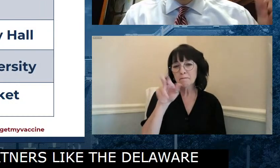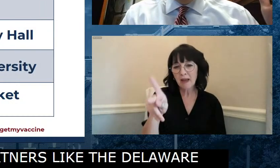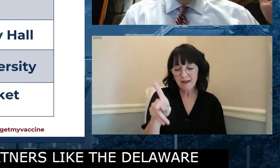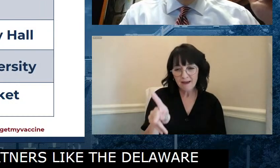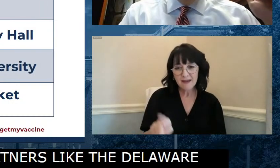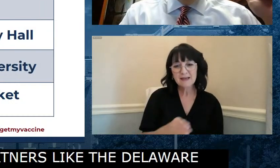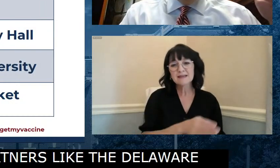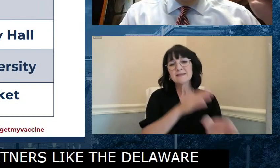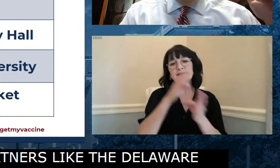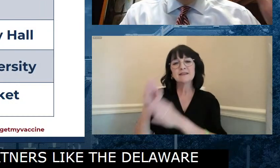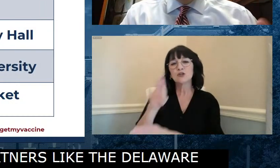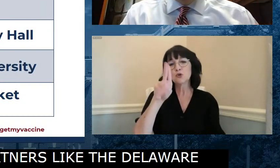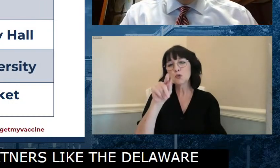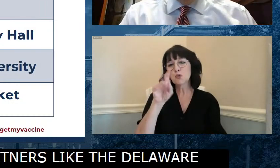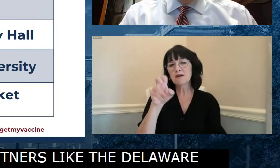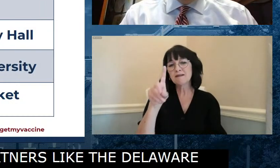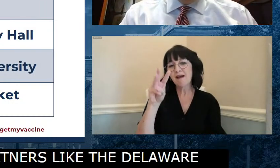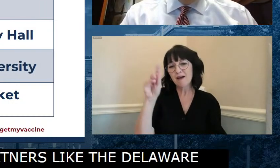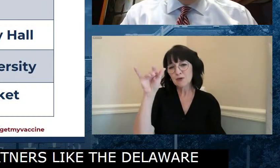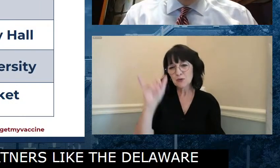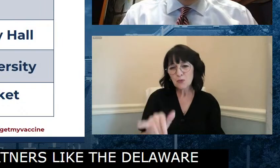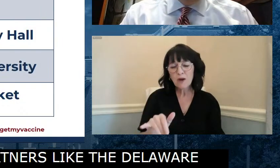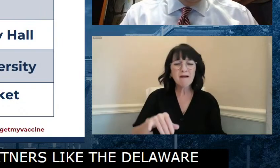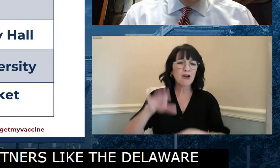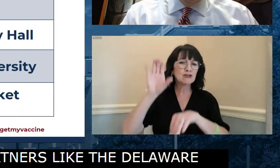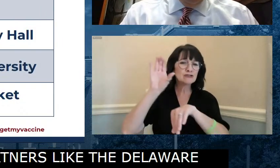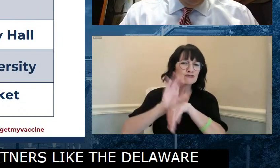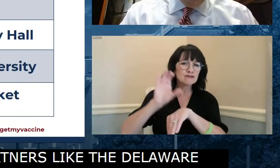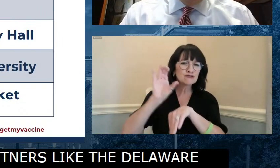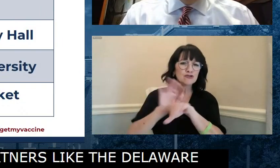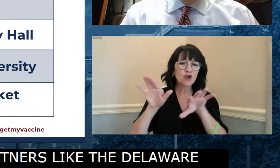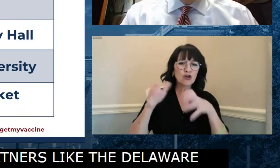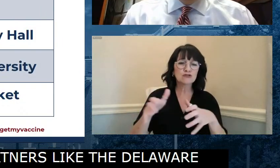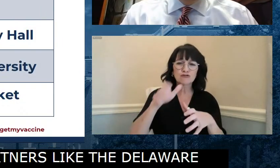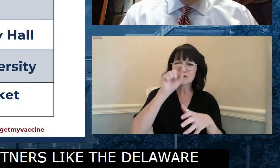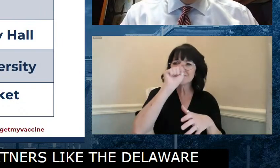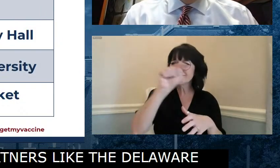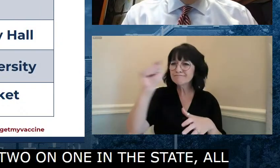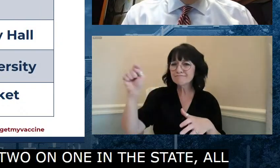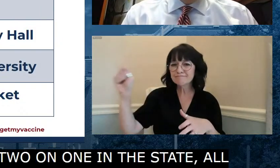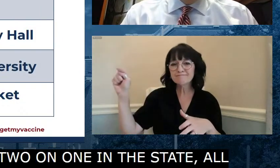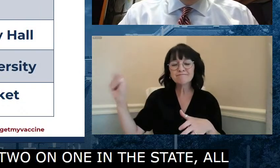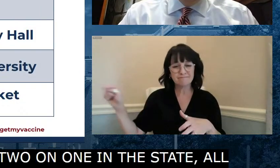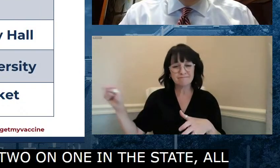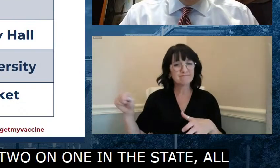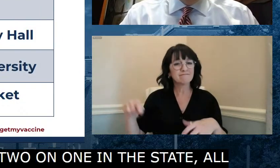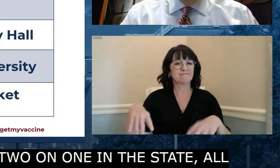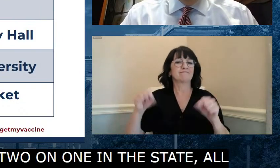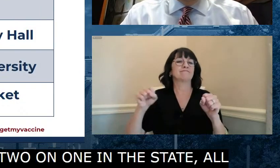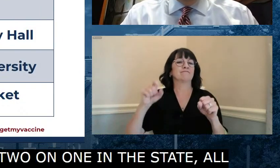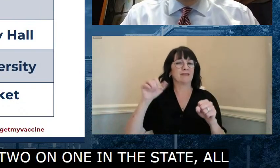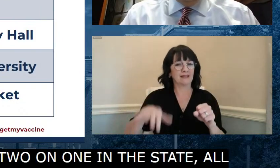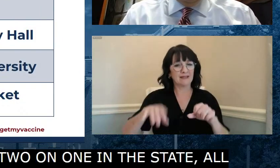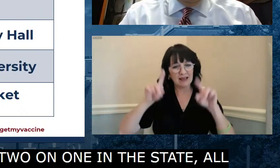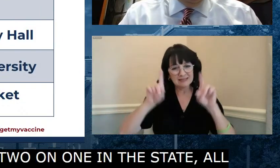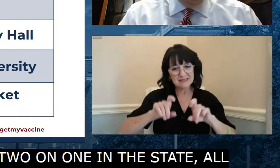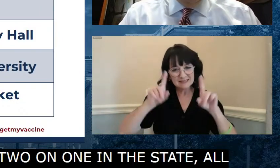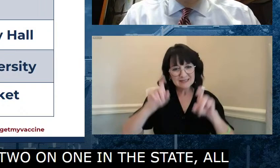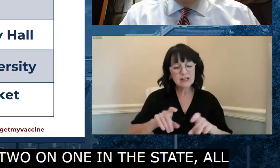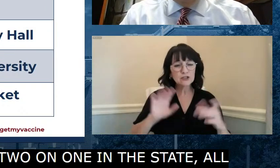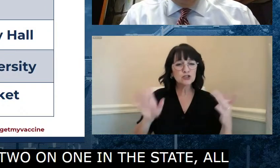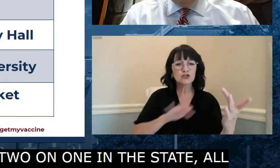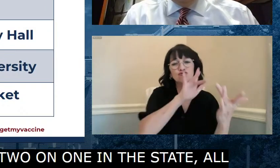for the state, to all the church groups that have hosted either vaccination or testing clinics or reached out to public health to